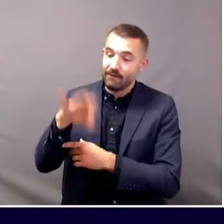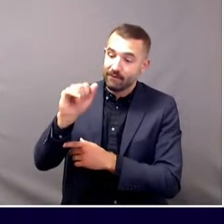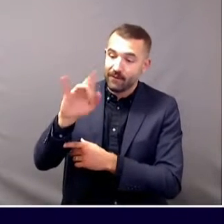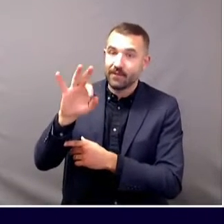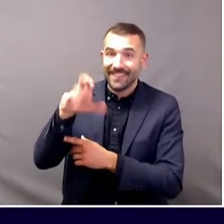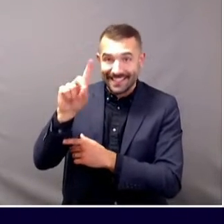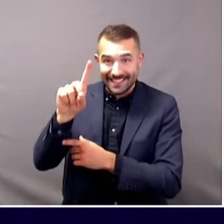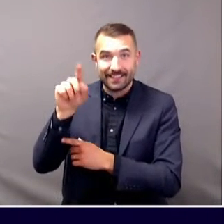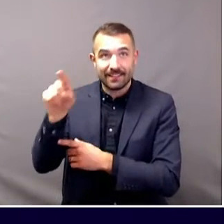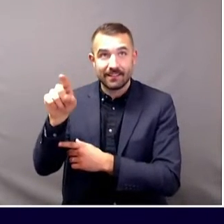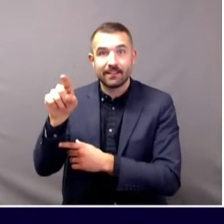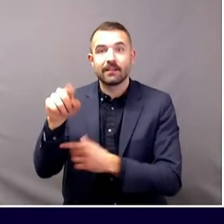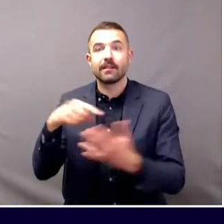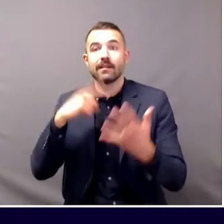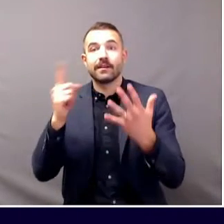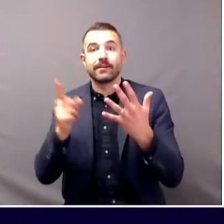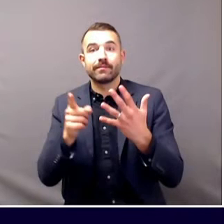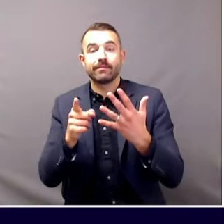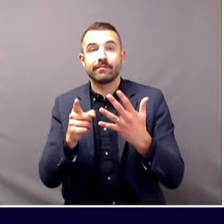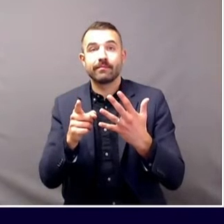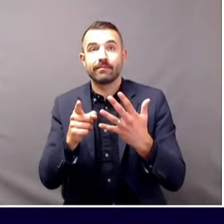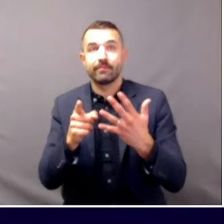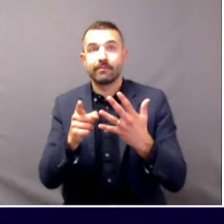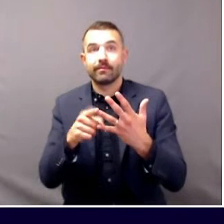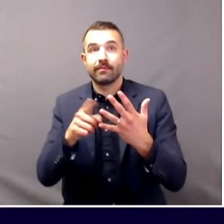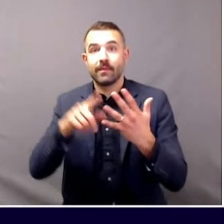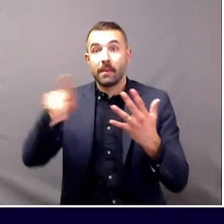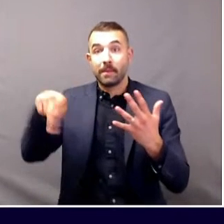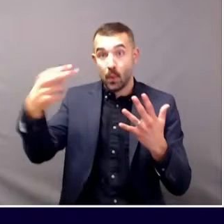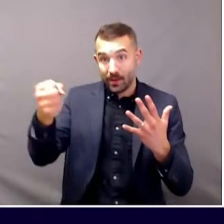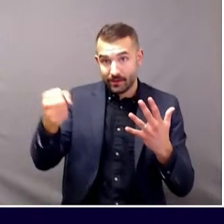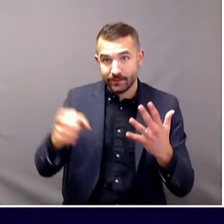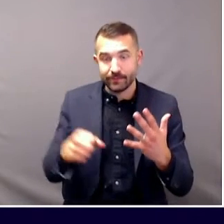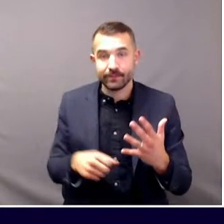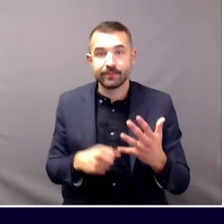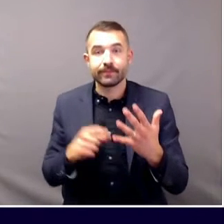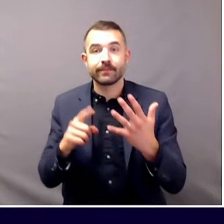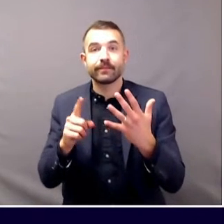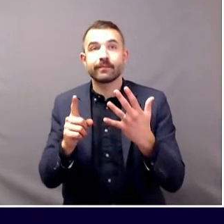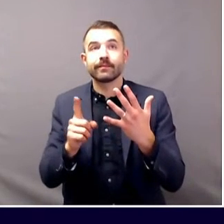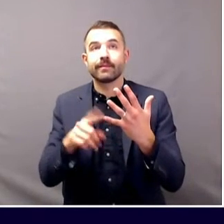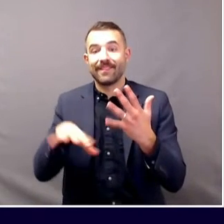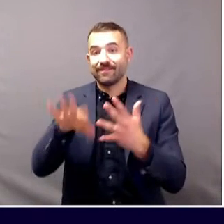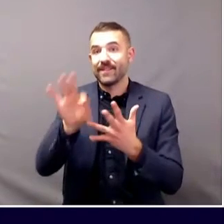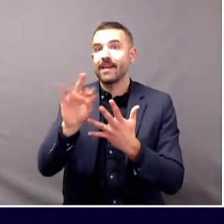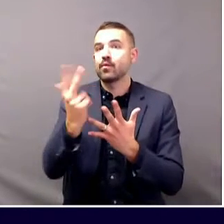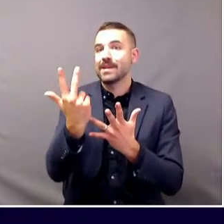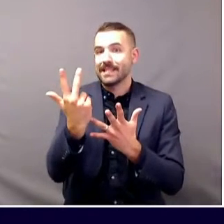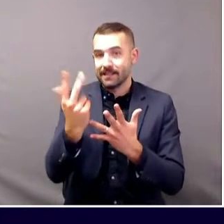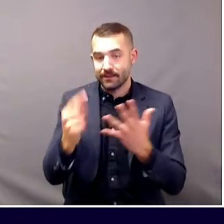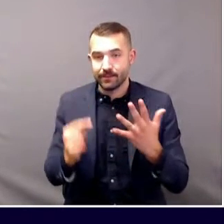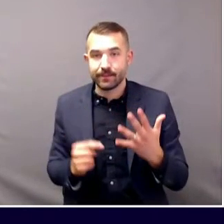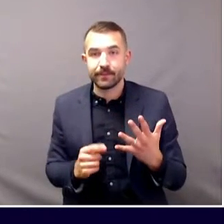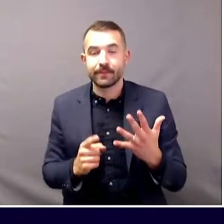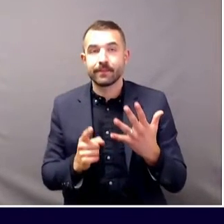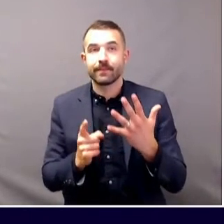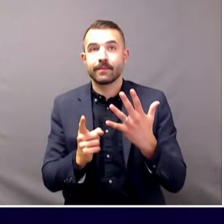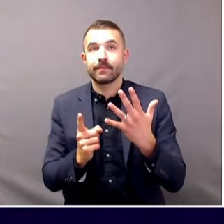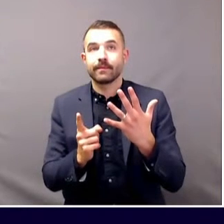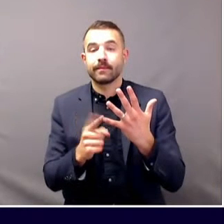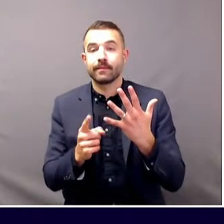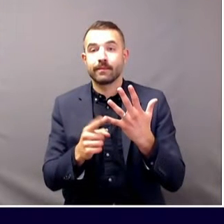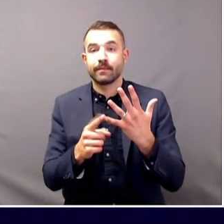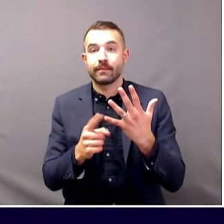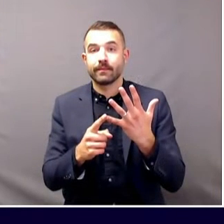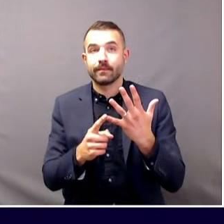Also, in another school at Portland High School, where we've detected also 3 cases. And finally, an outbreak into